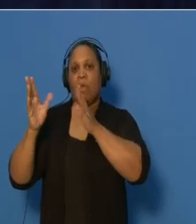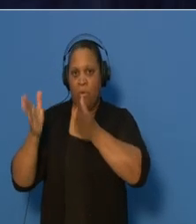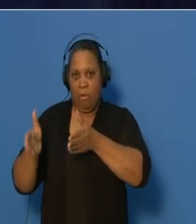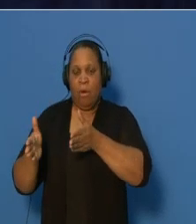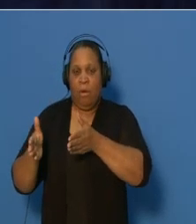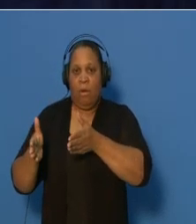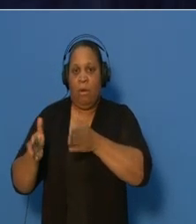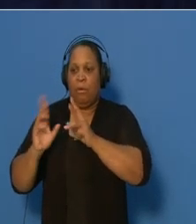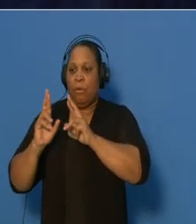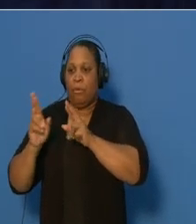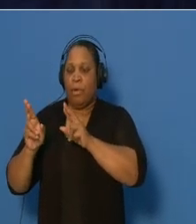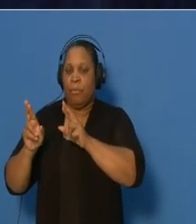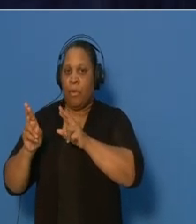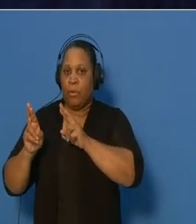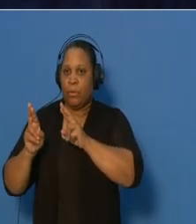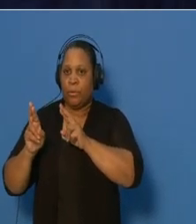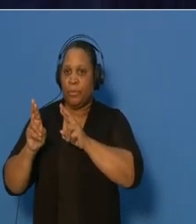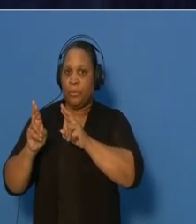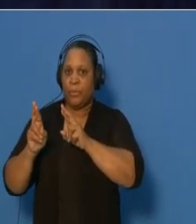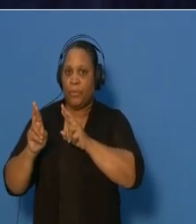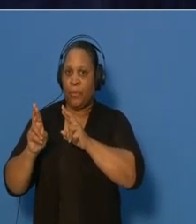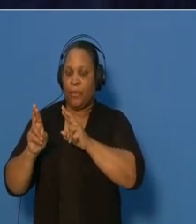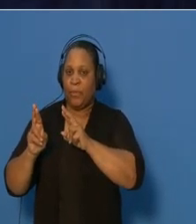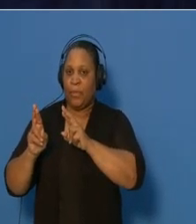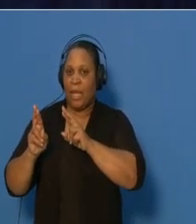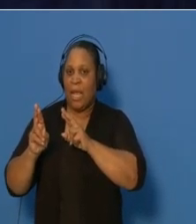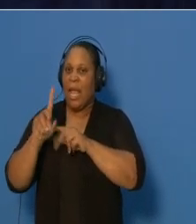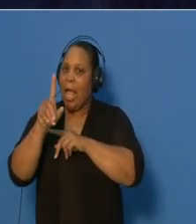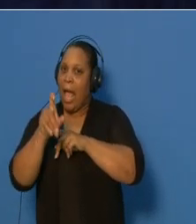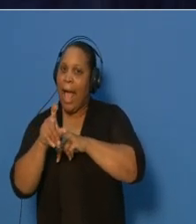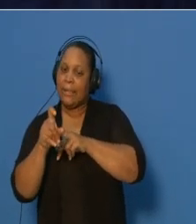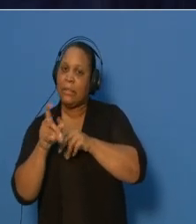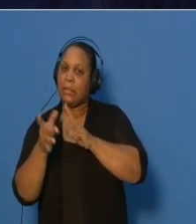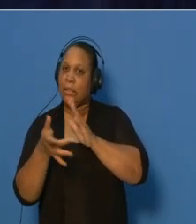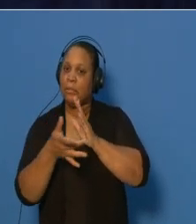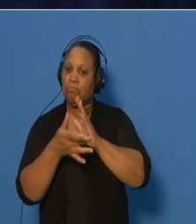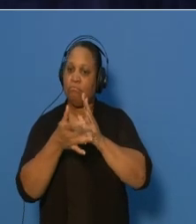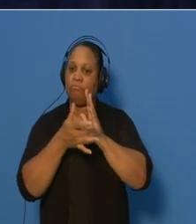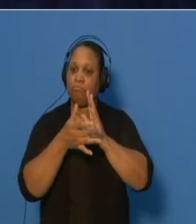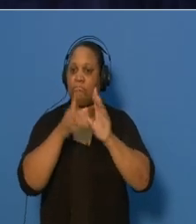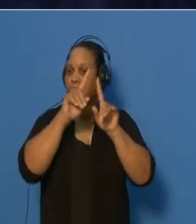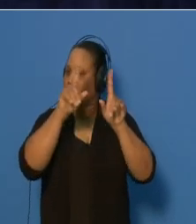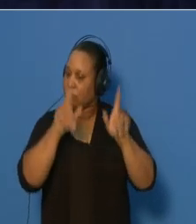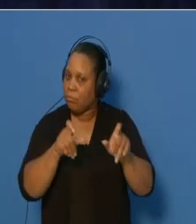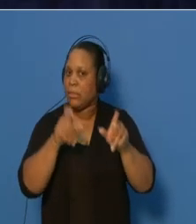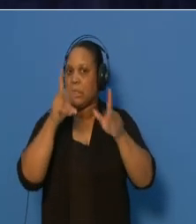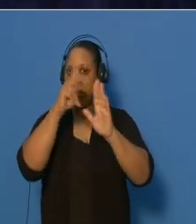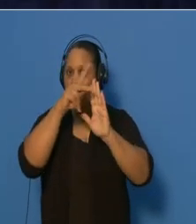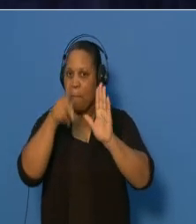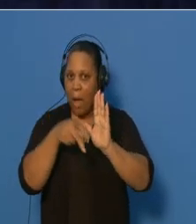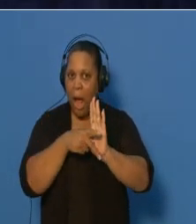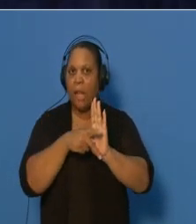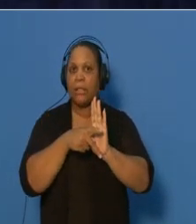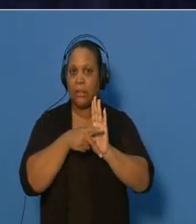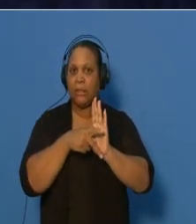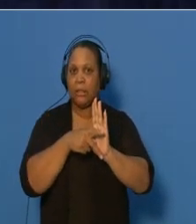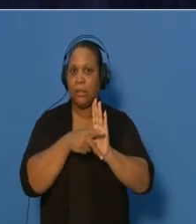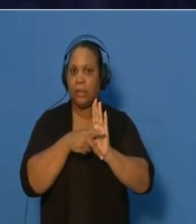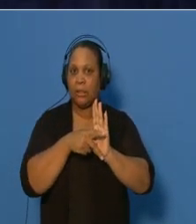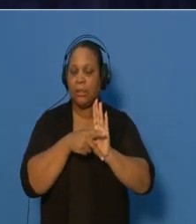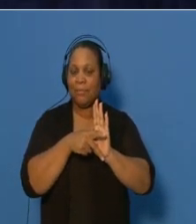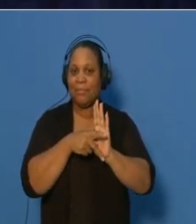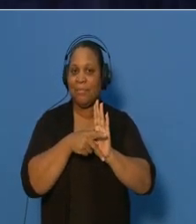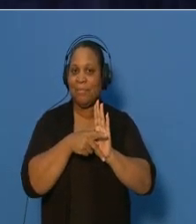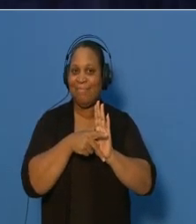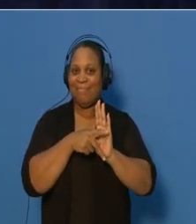Also, when asking about, it's a matter of testing policies and dealing with the